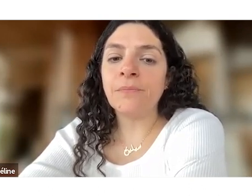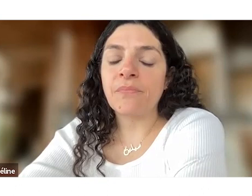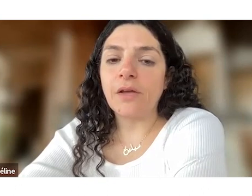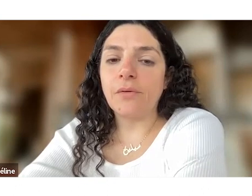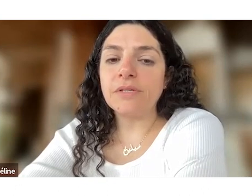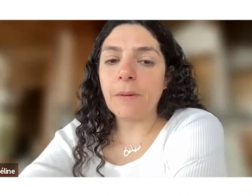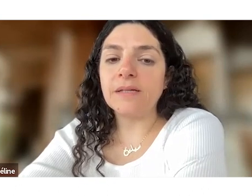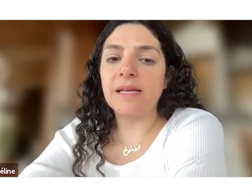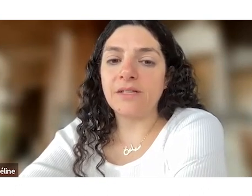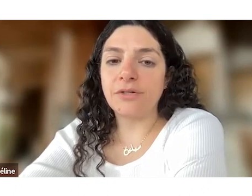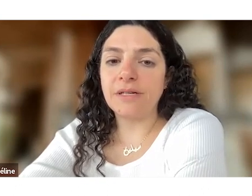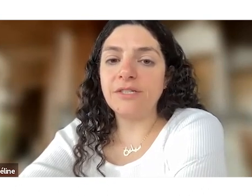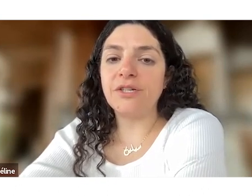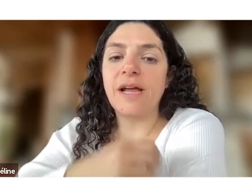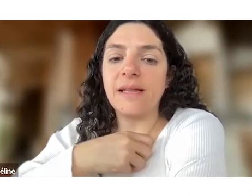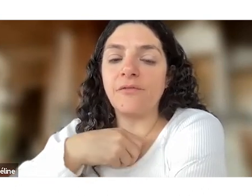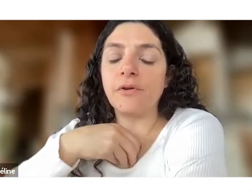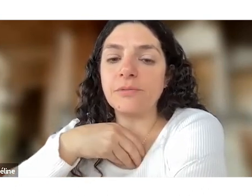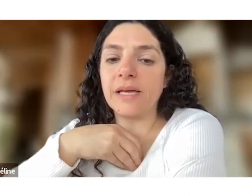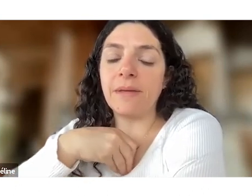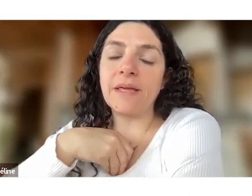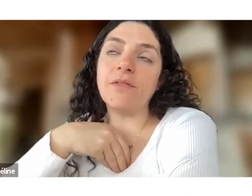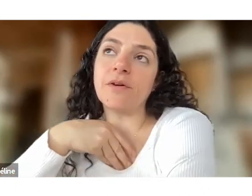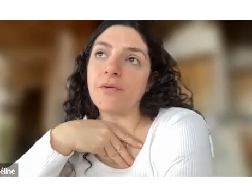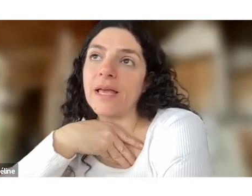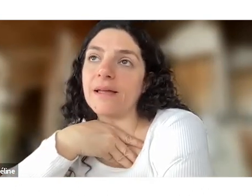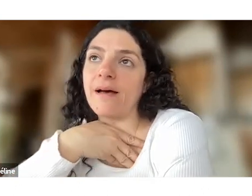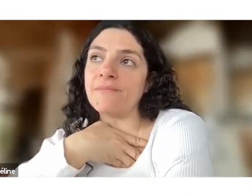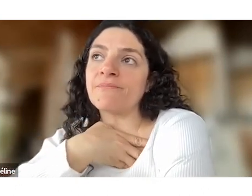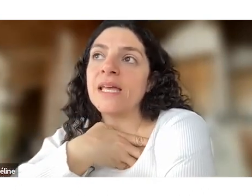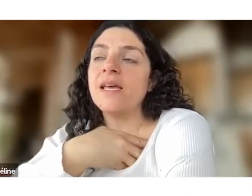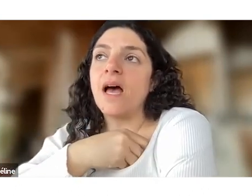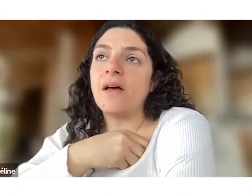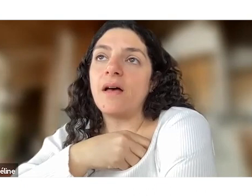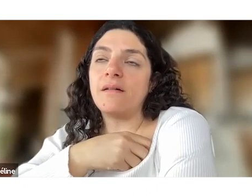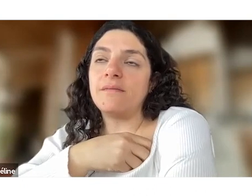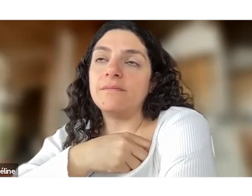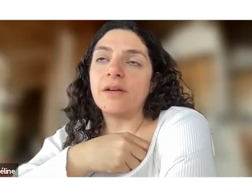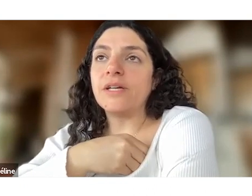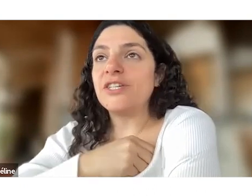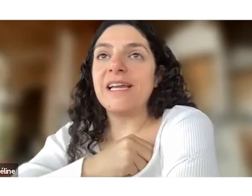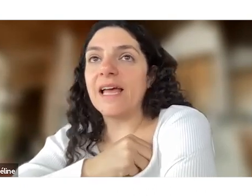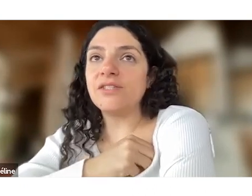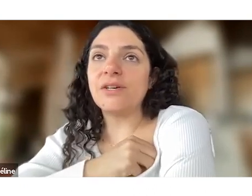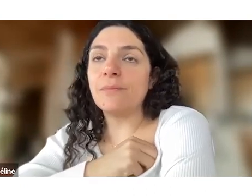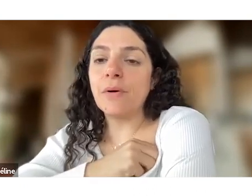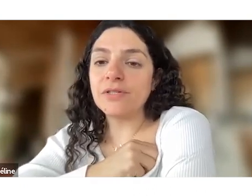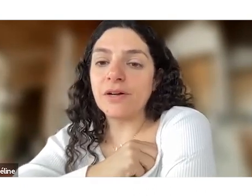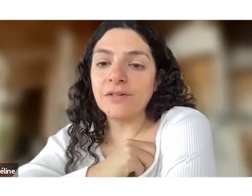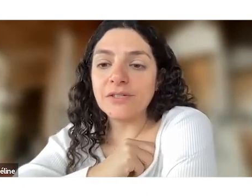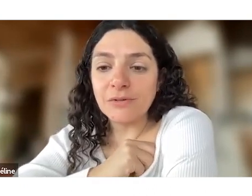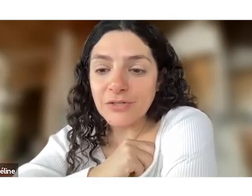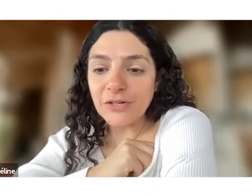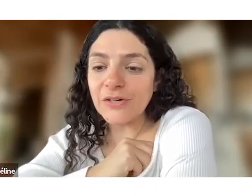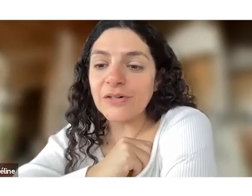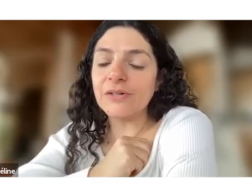continue, responding at your leisure. And then, of course, we can maybe either create a question and answer post